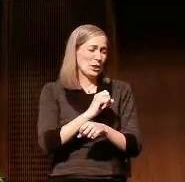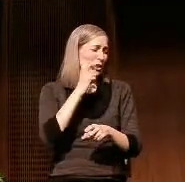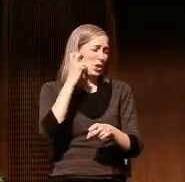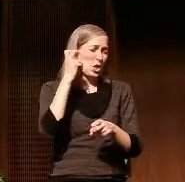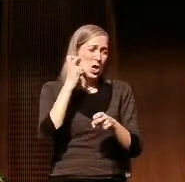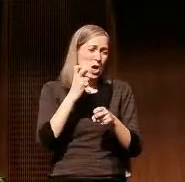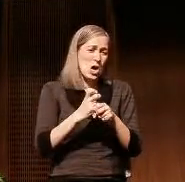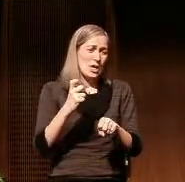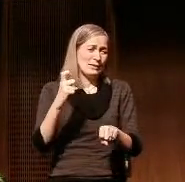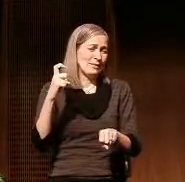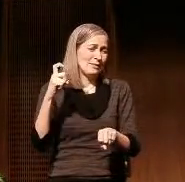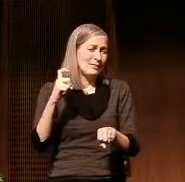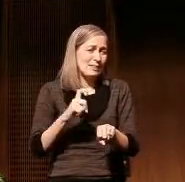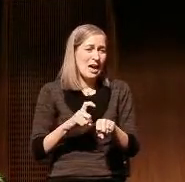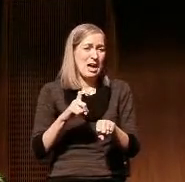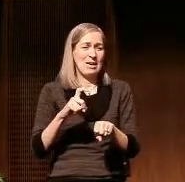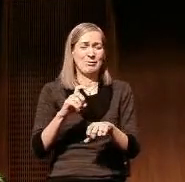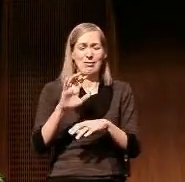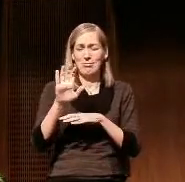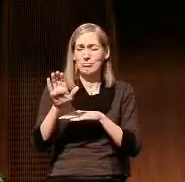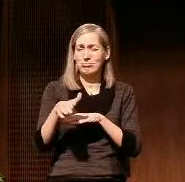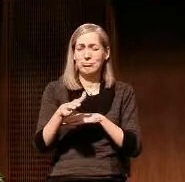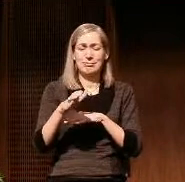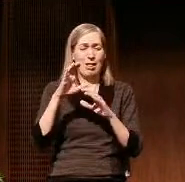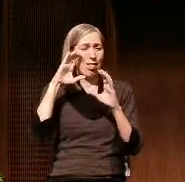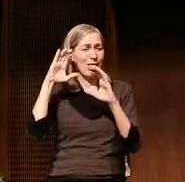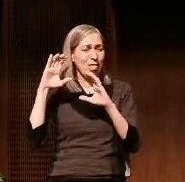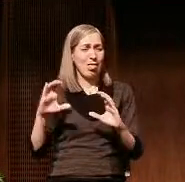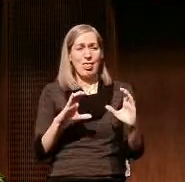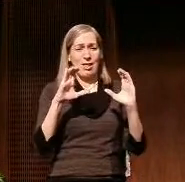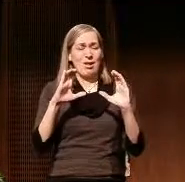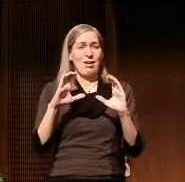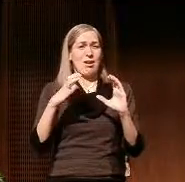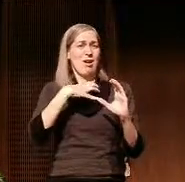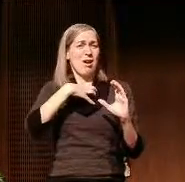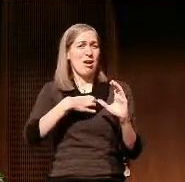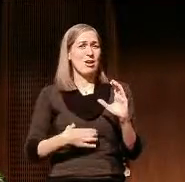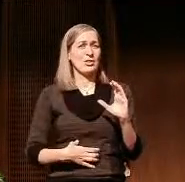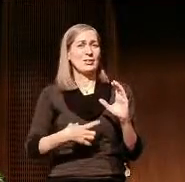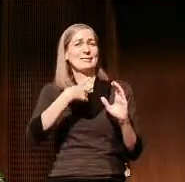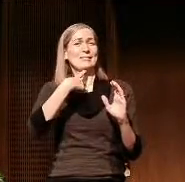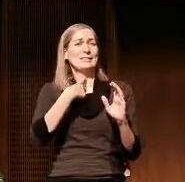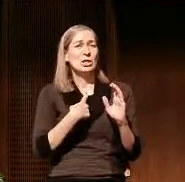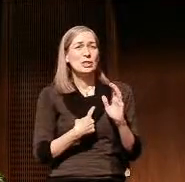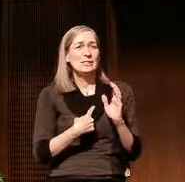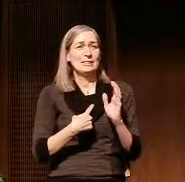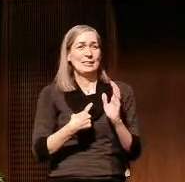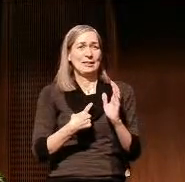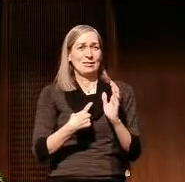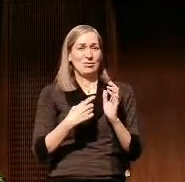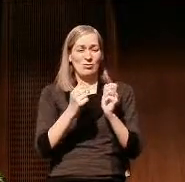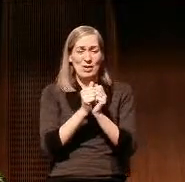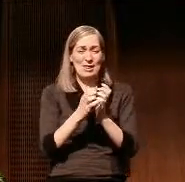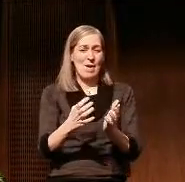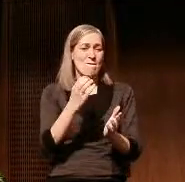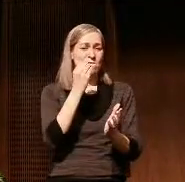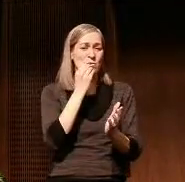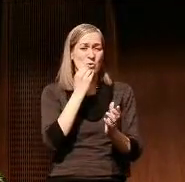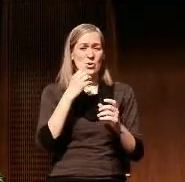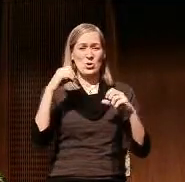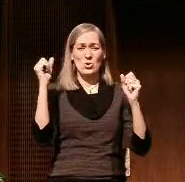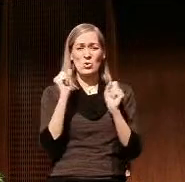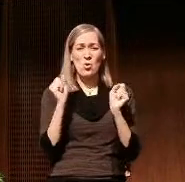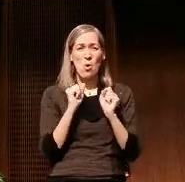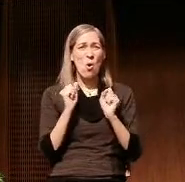hardship, sleepless nights, hunger and thirst, sometimes without food and cold and